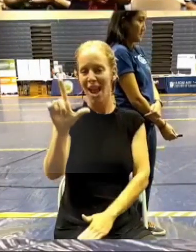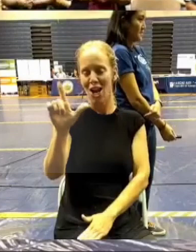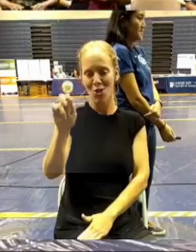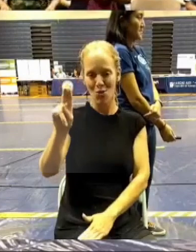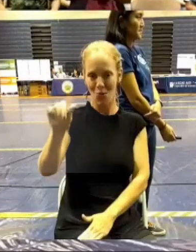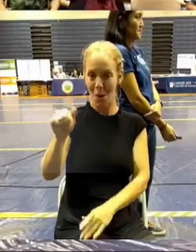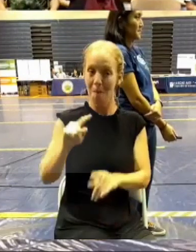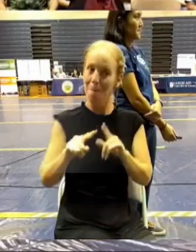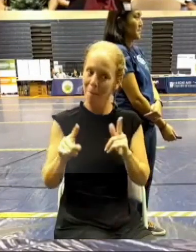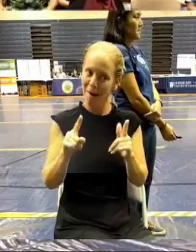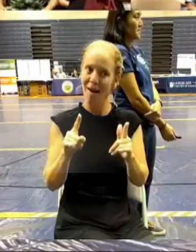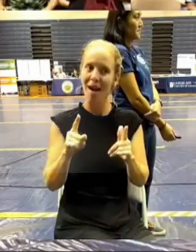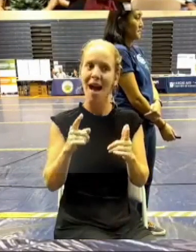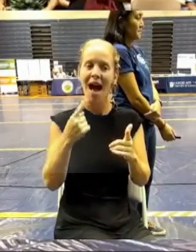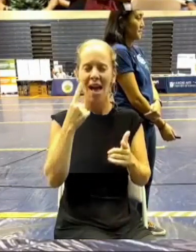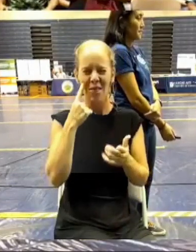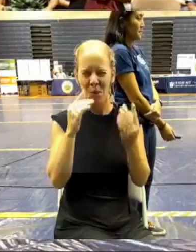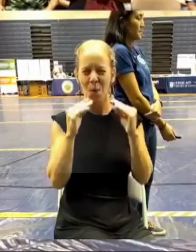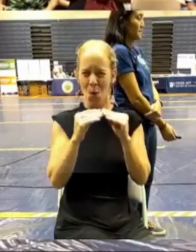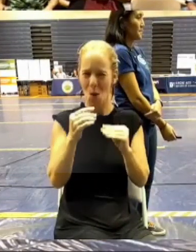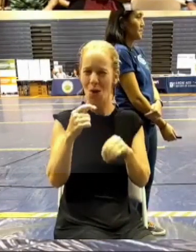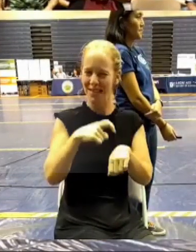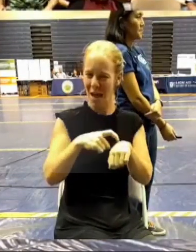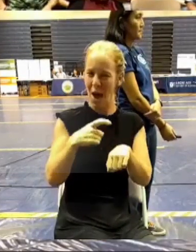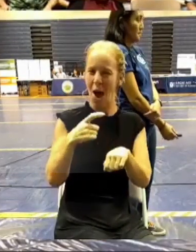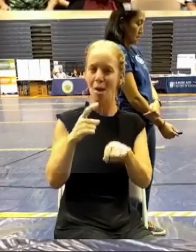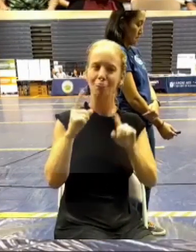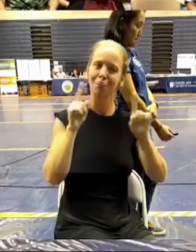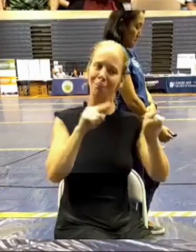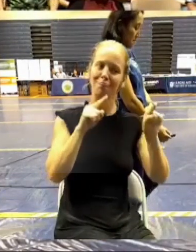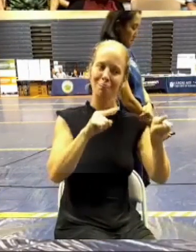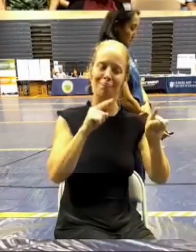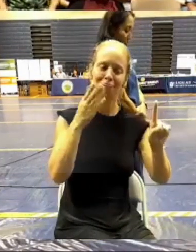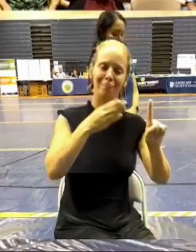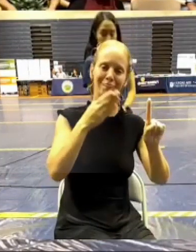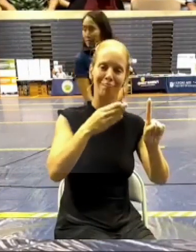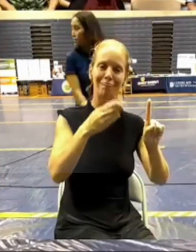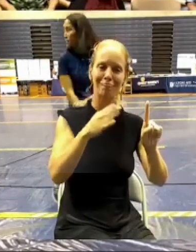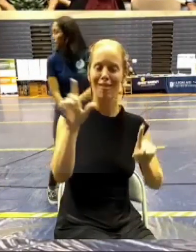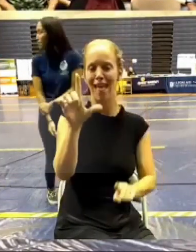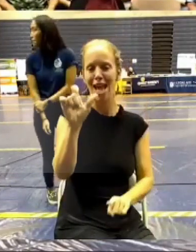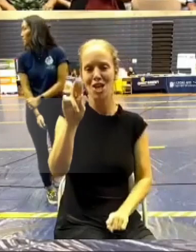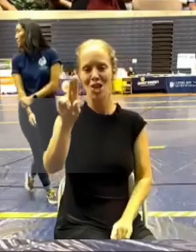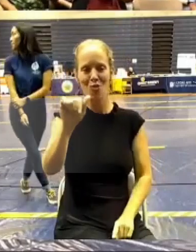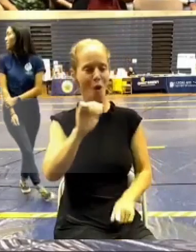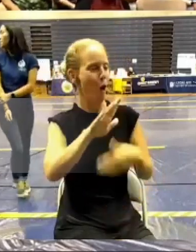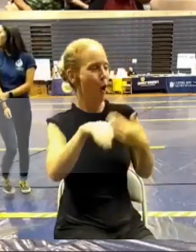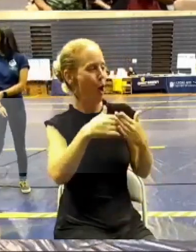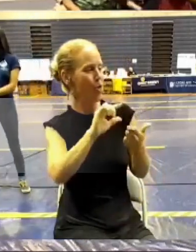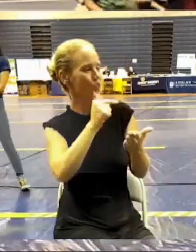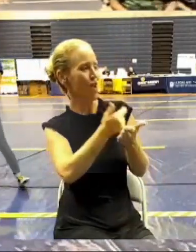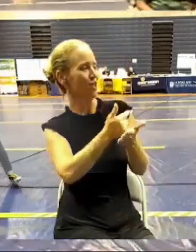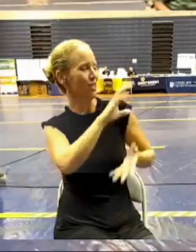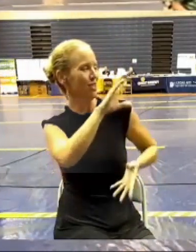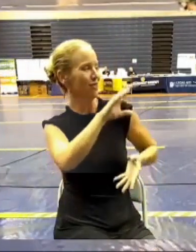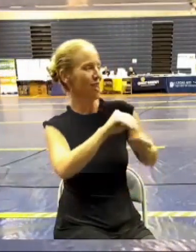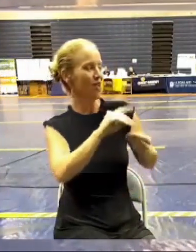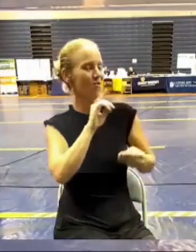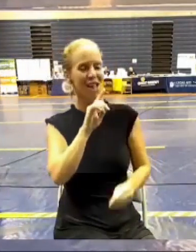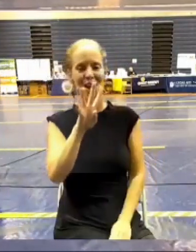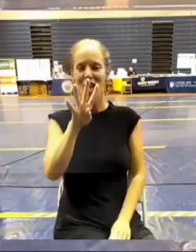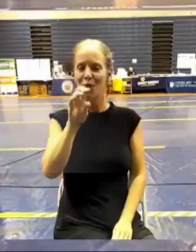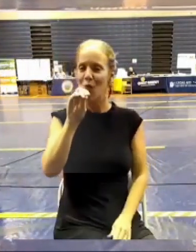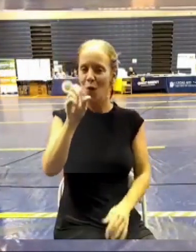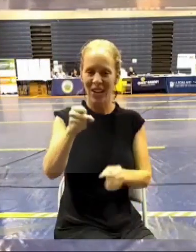Although, I probably spent more time in Lahaina Luna than all these graduates, almost 40 years